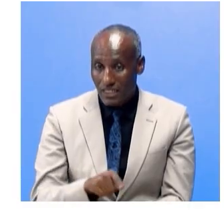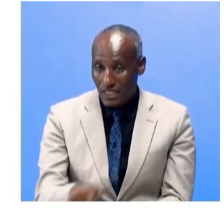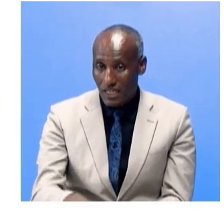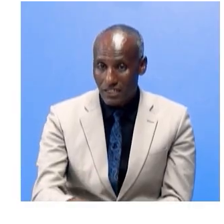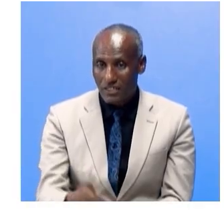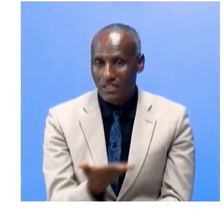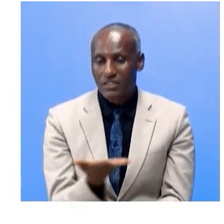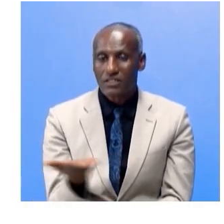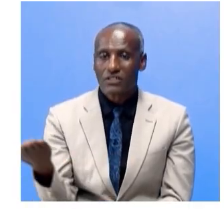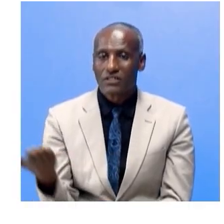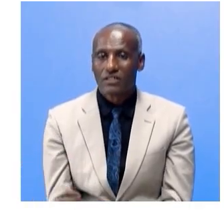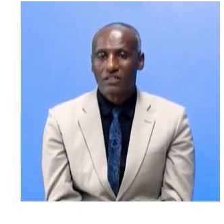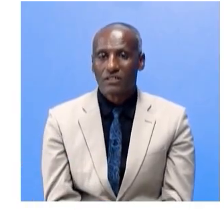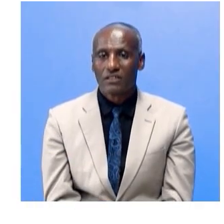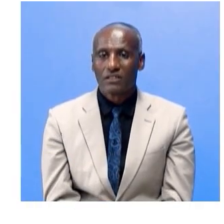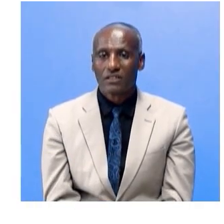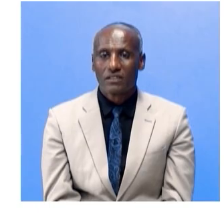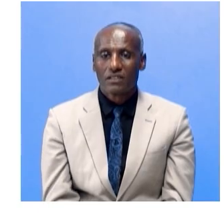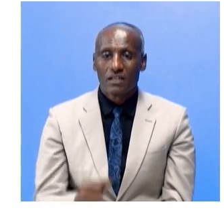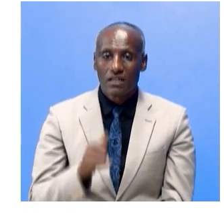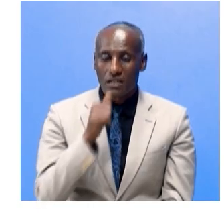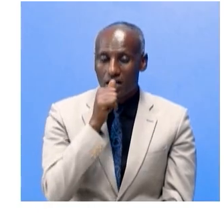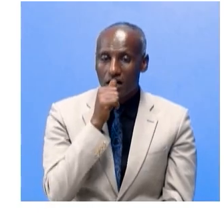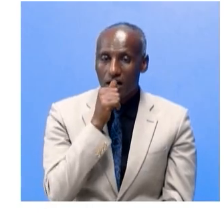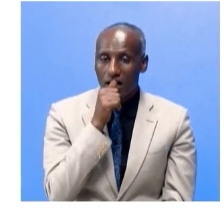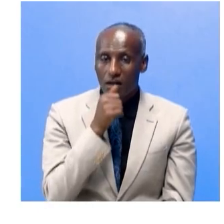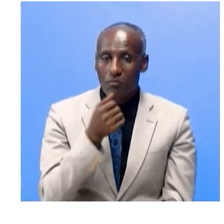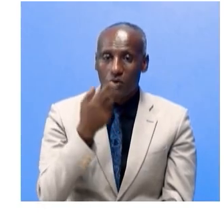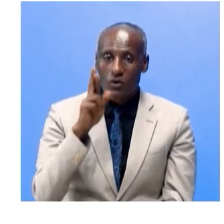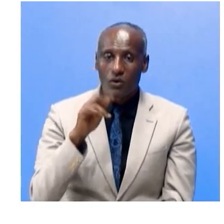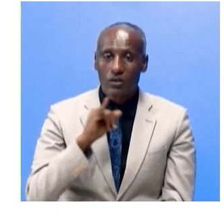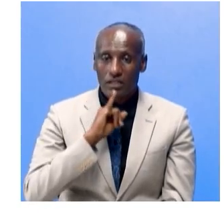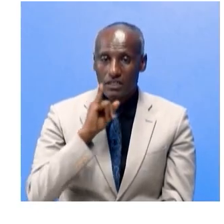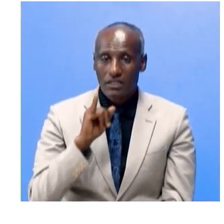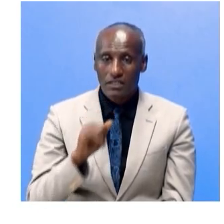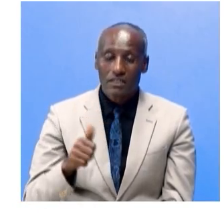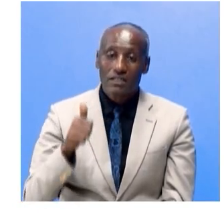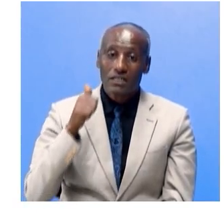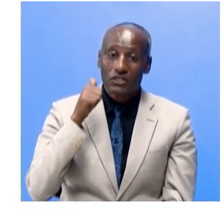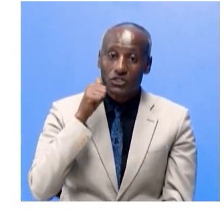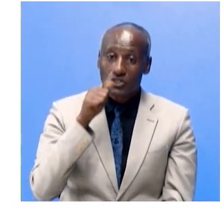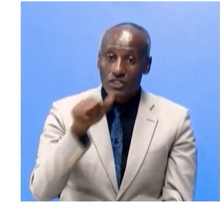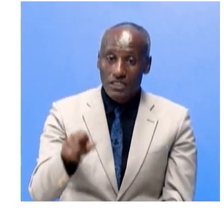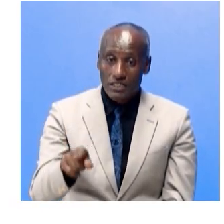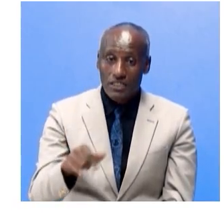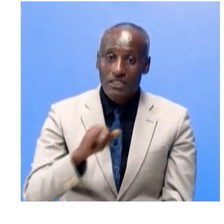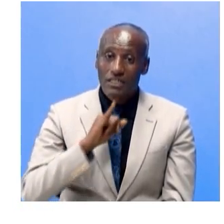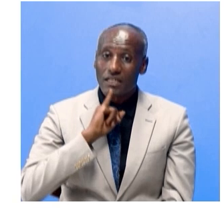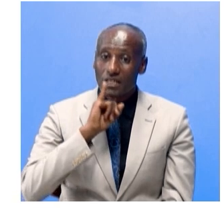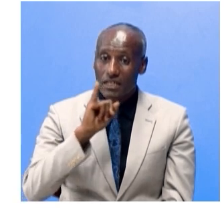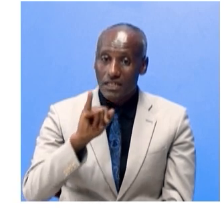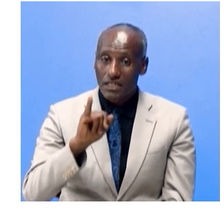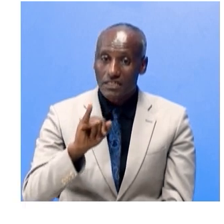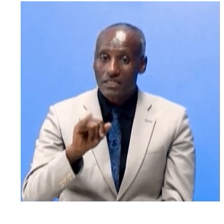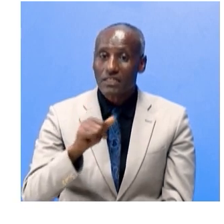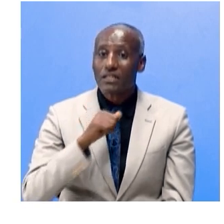we're talking about am or is? She is. She is